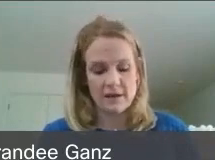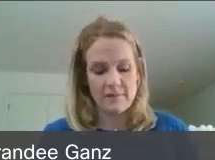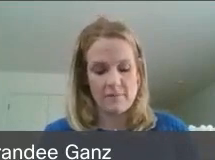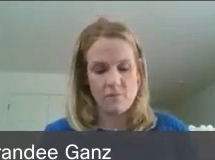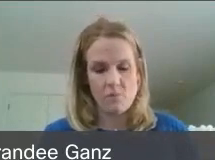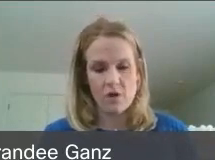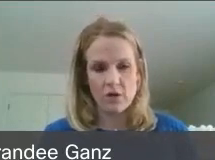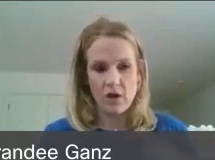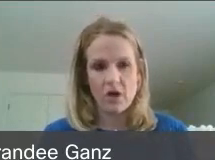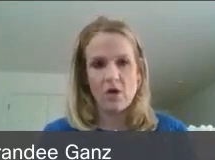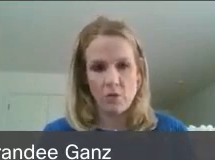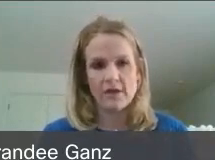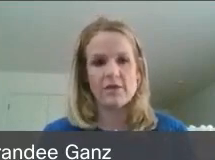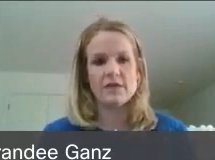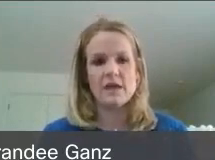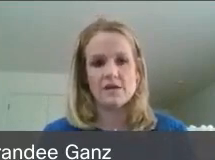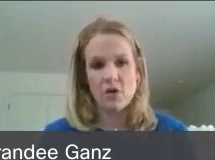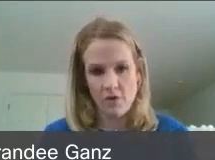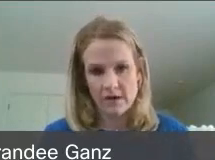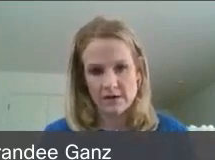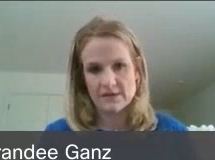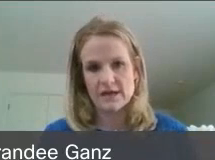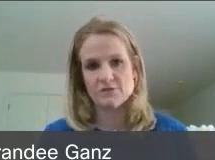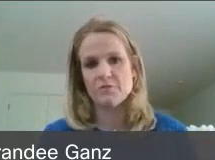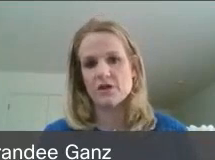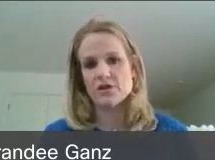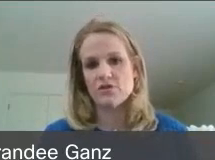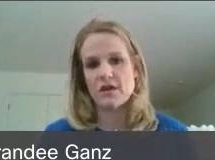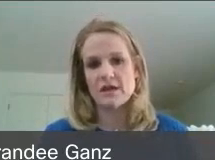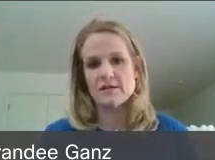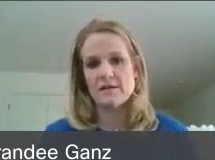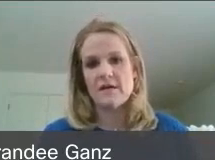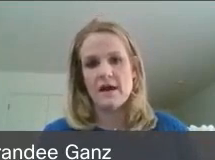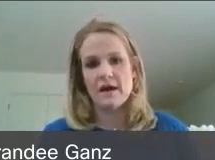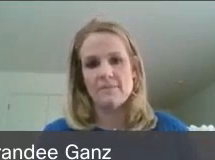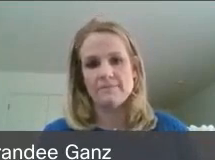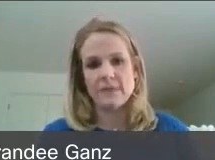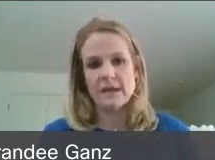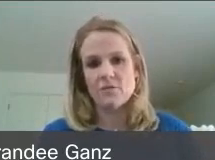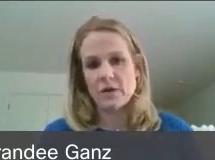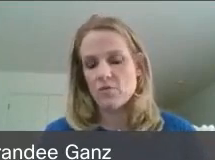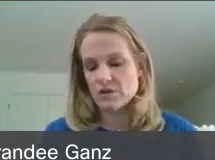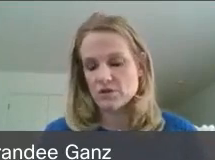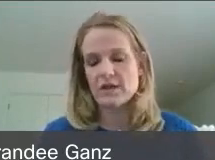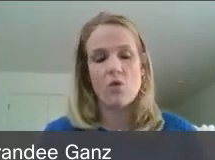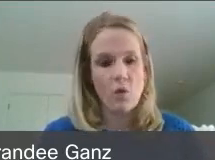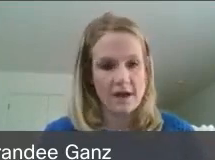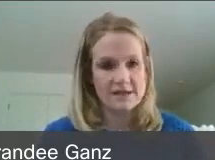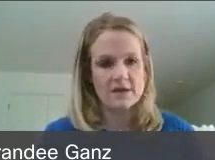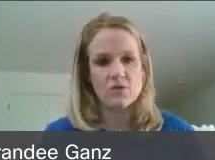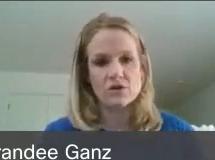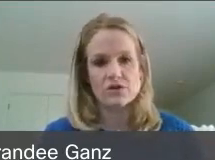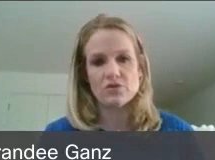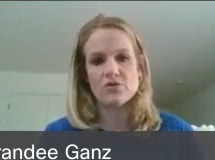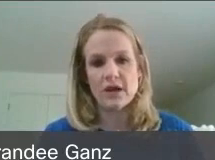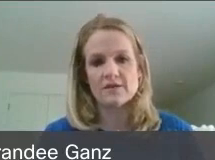did, along with the COVID dashboard, we also created we worked with Quest